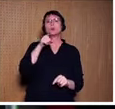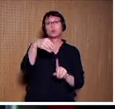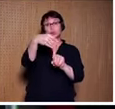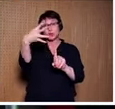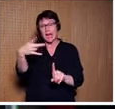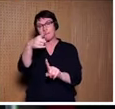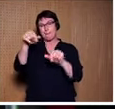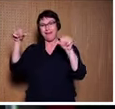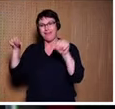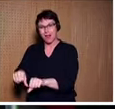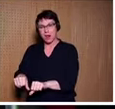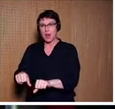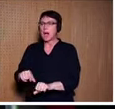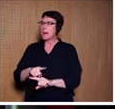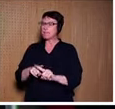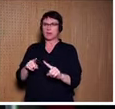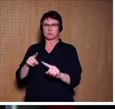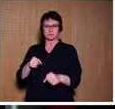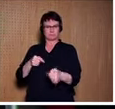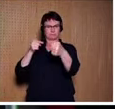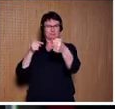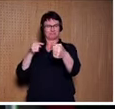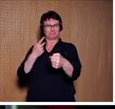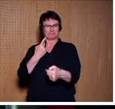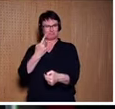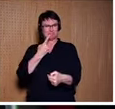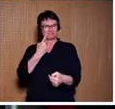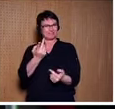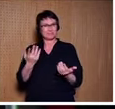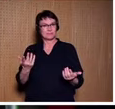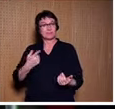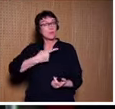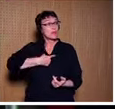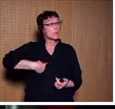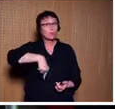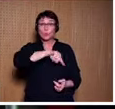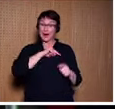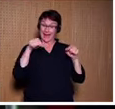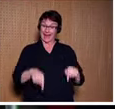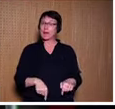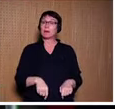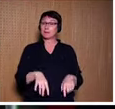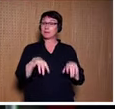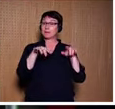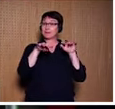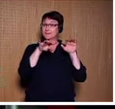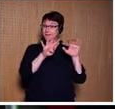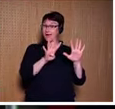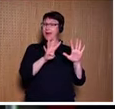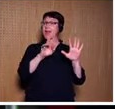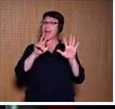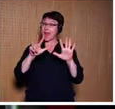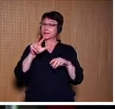We agree on 98% of everything, and we tear ourselves apart on